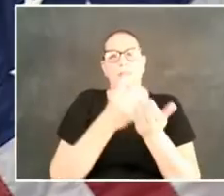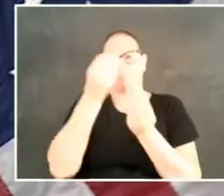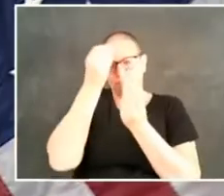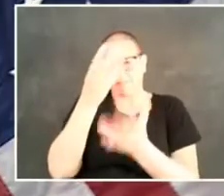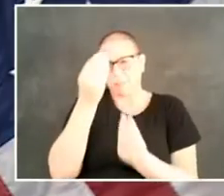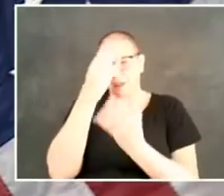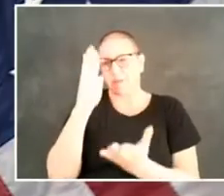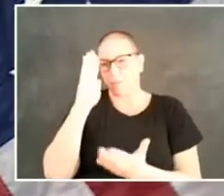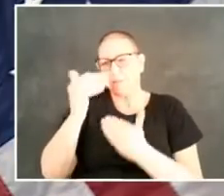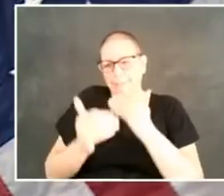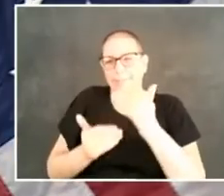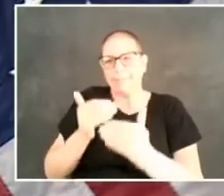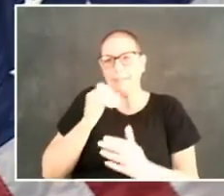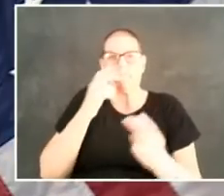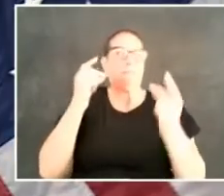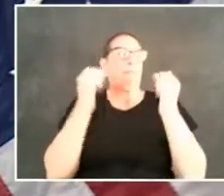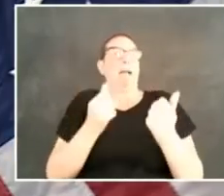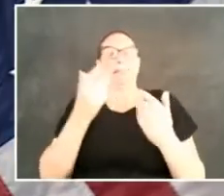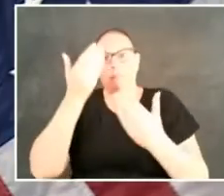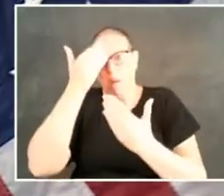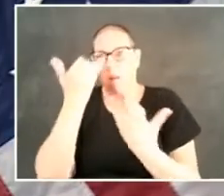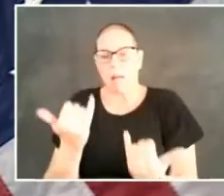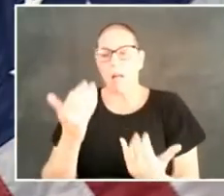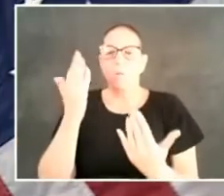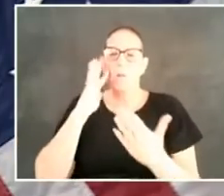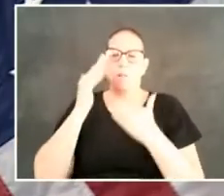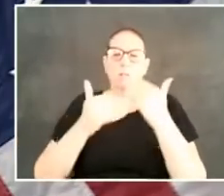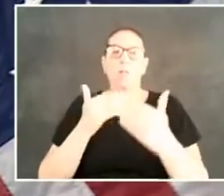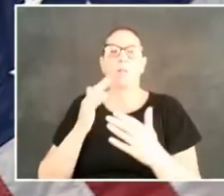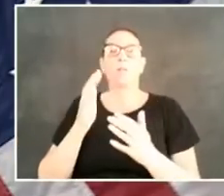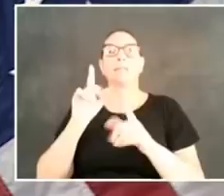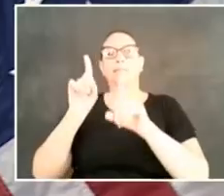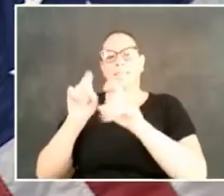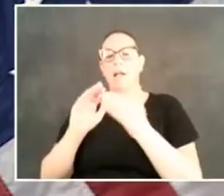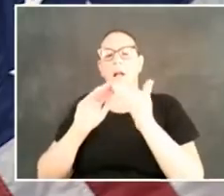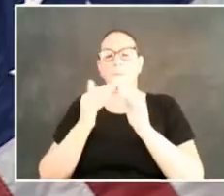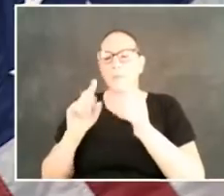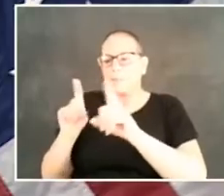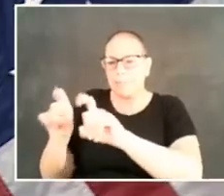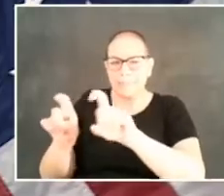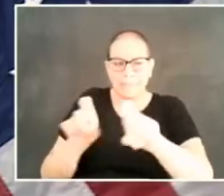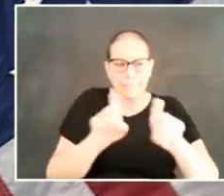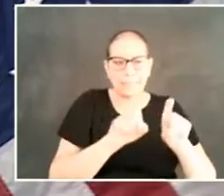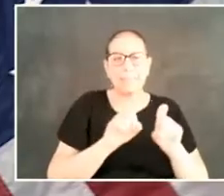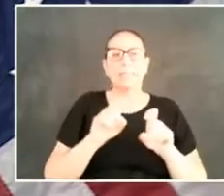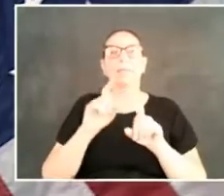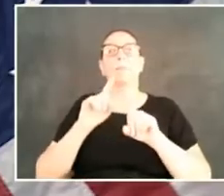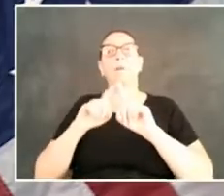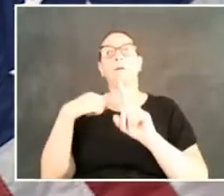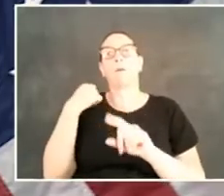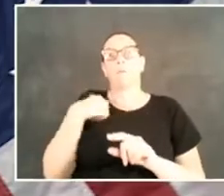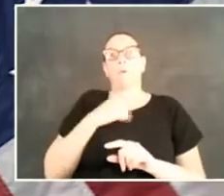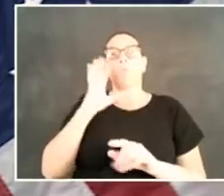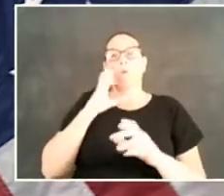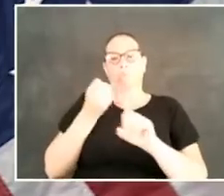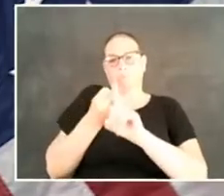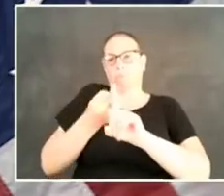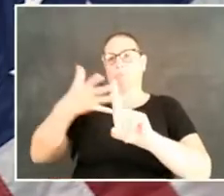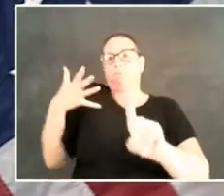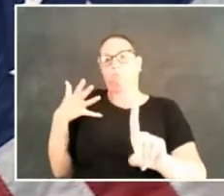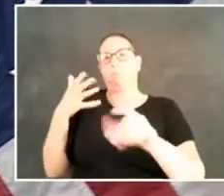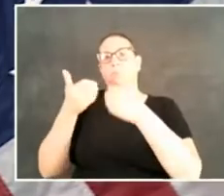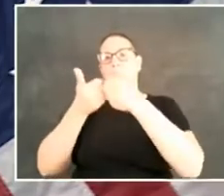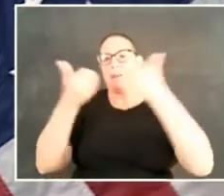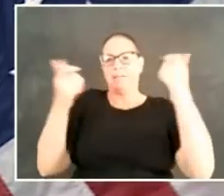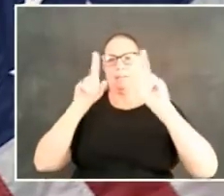obviously, in the last few weeks, but it's going to grow intensely over time. So we certainly can get you